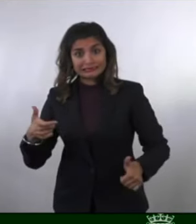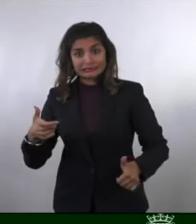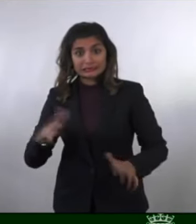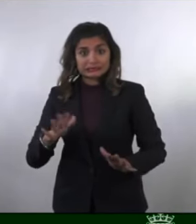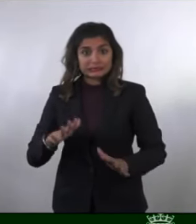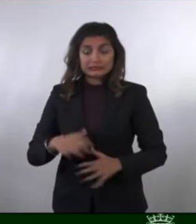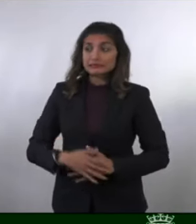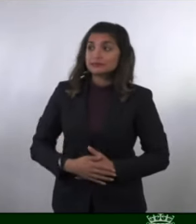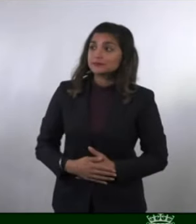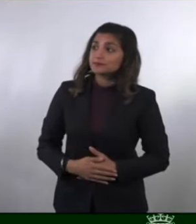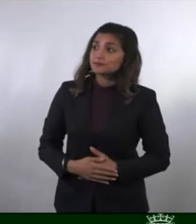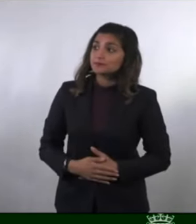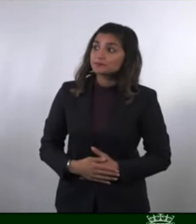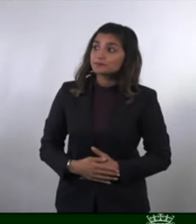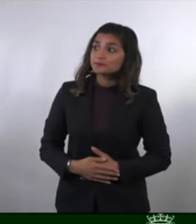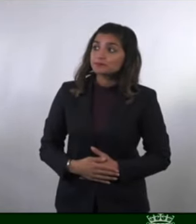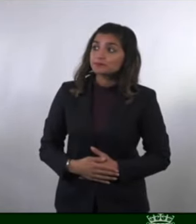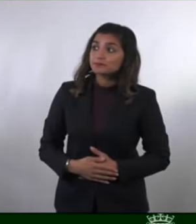Muted.